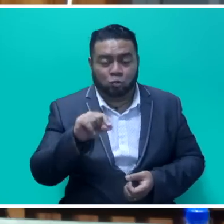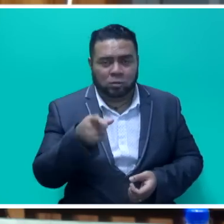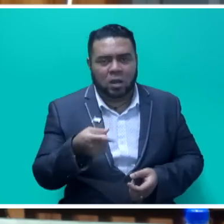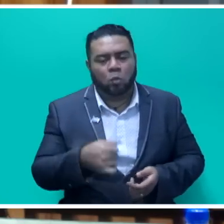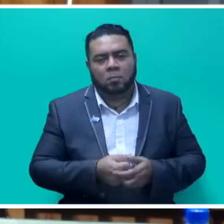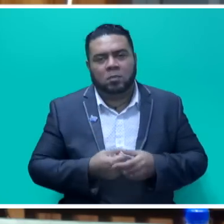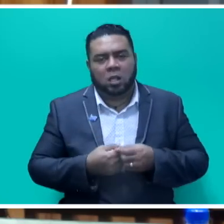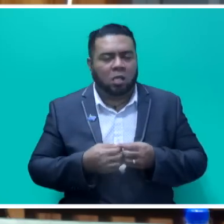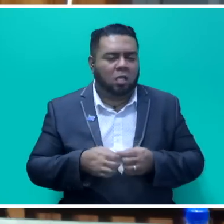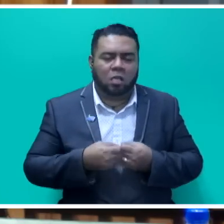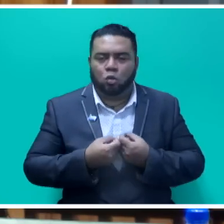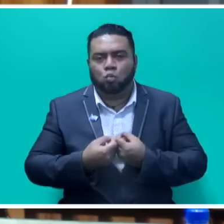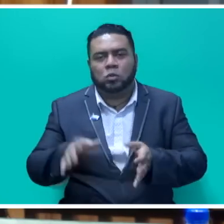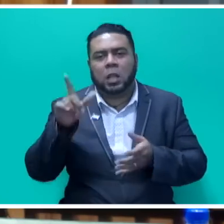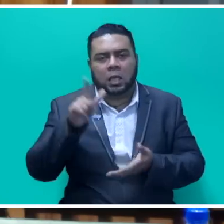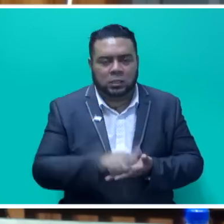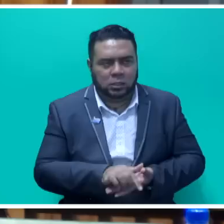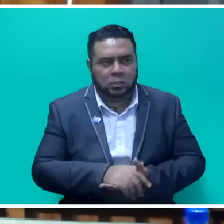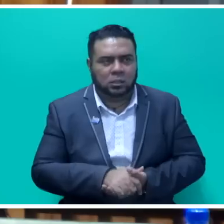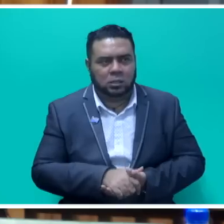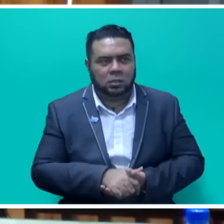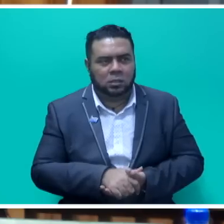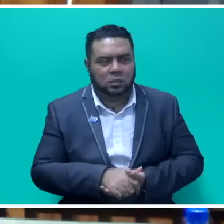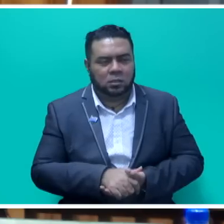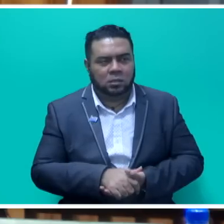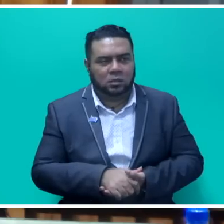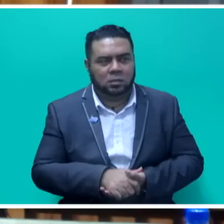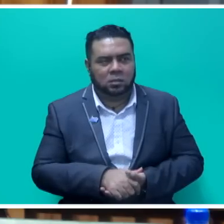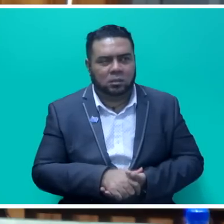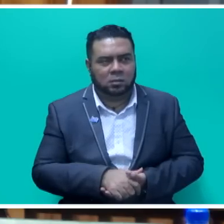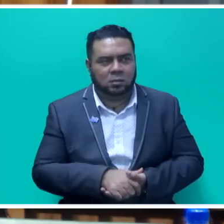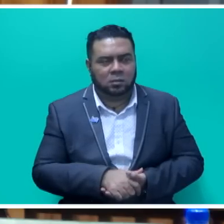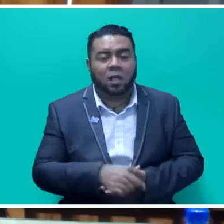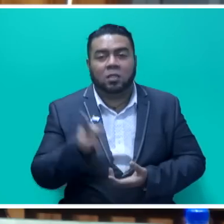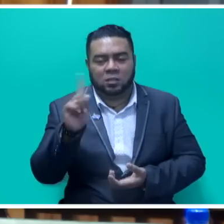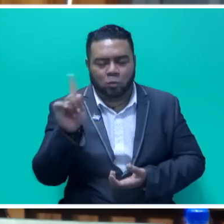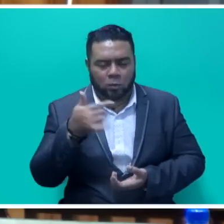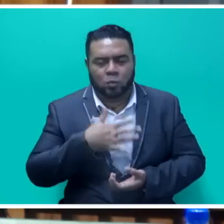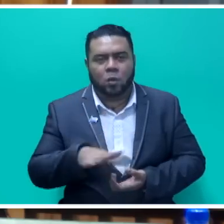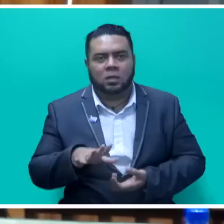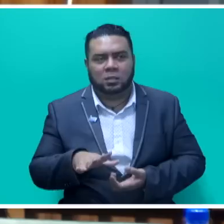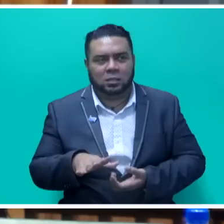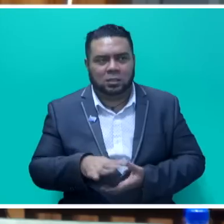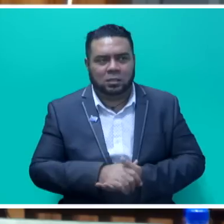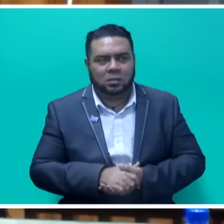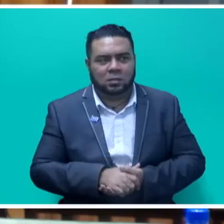and insignificant. And this is what we want to end, Mr.